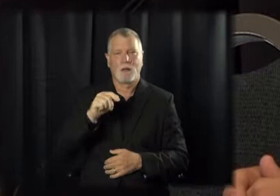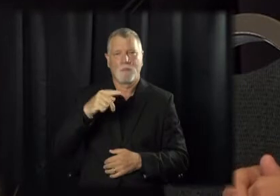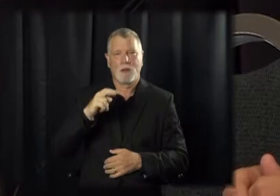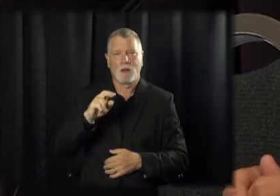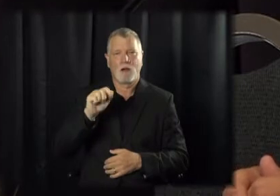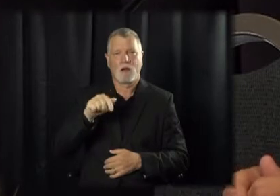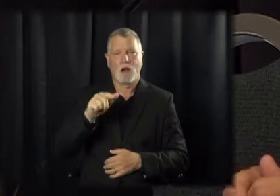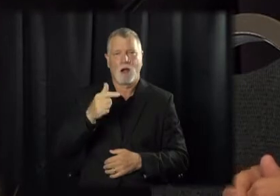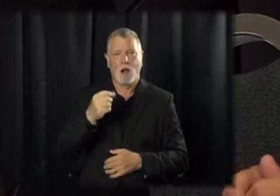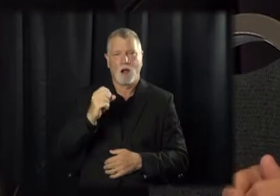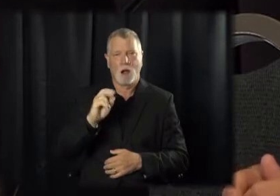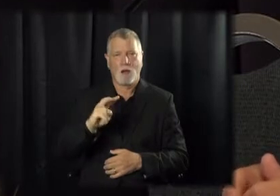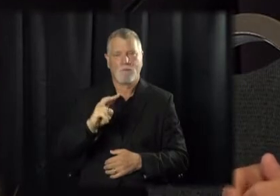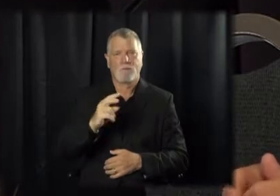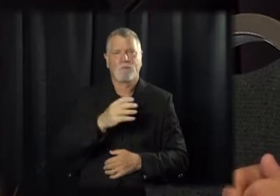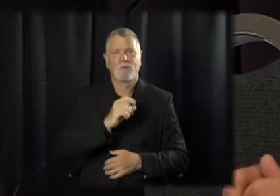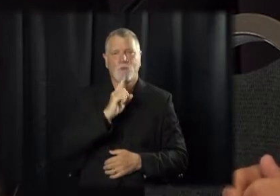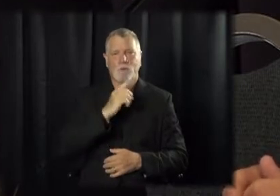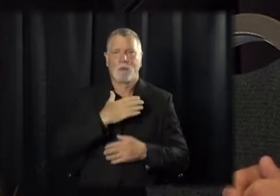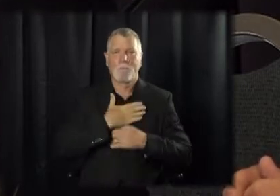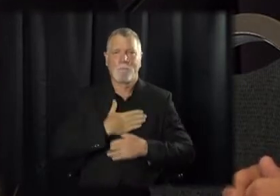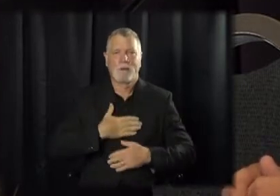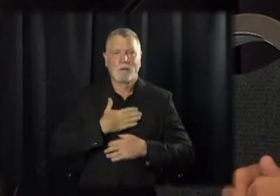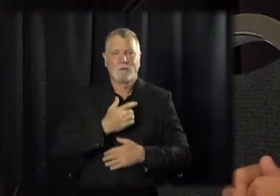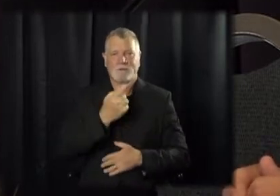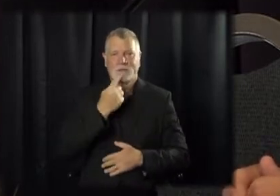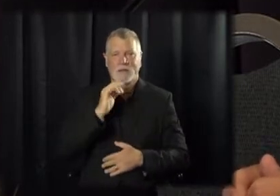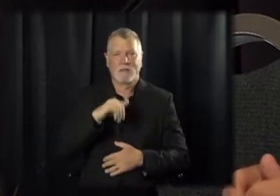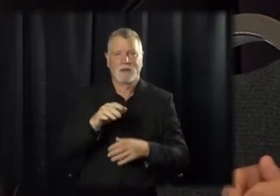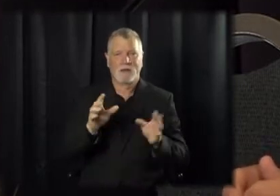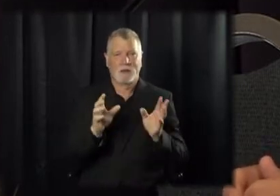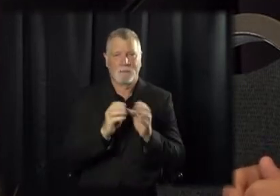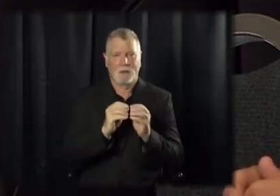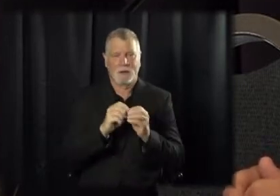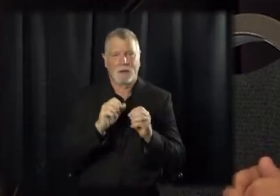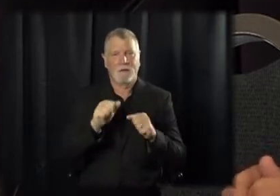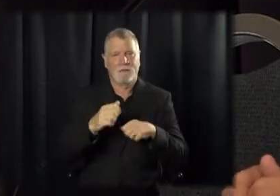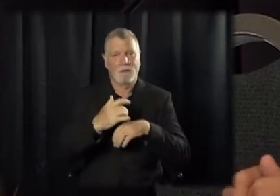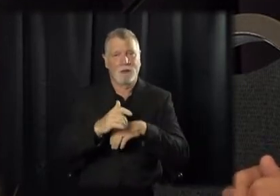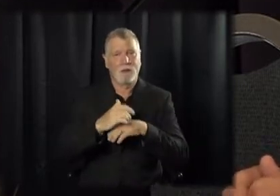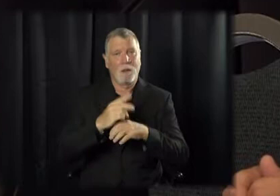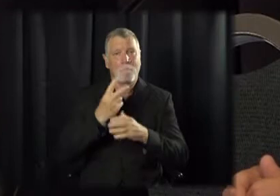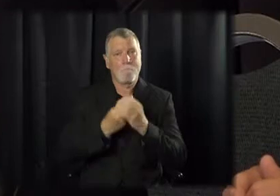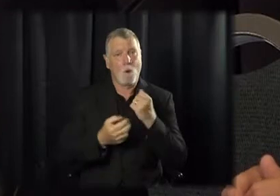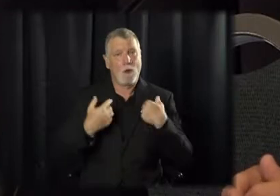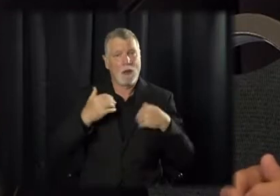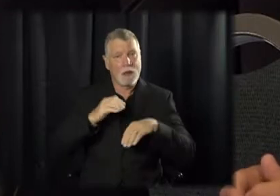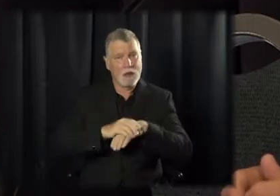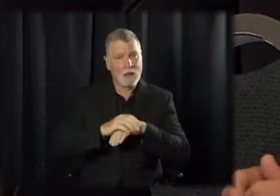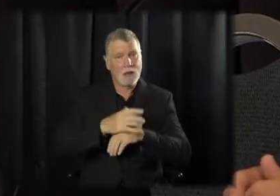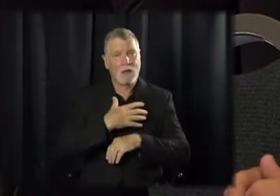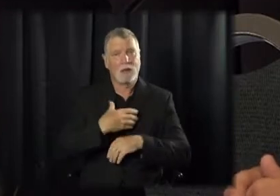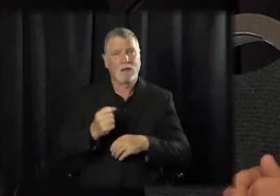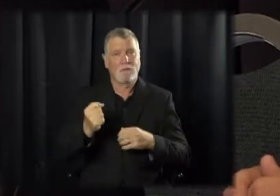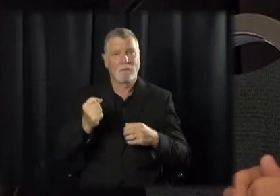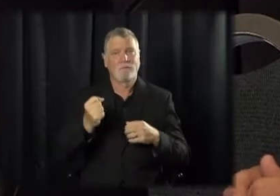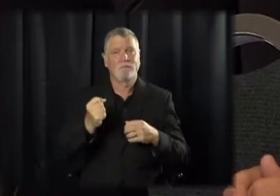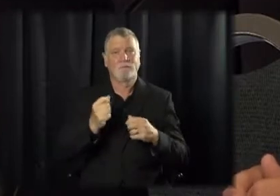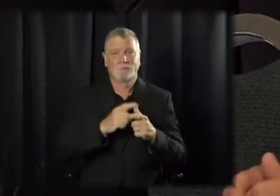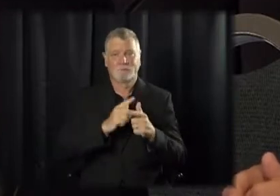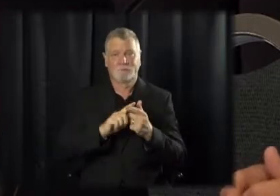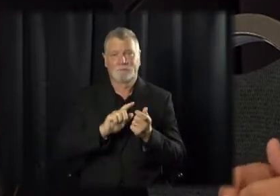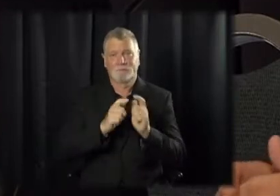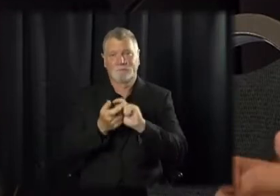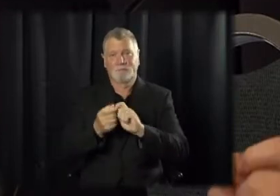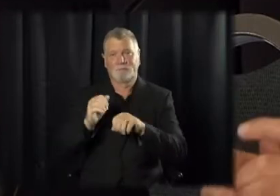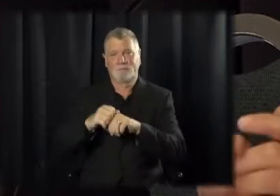www.oversightboard.pr.gov. I'm pleased to say that once again the meeting is available both in English and in a simultaneous